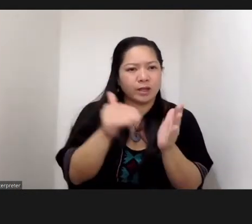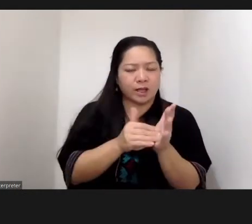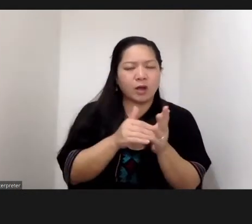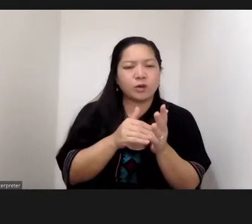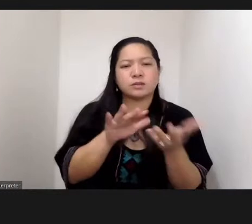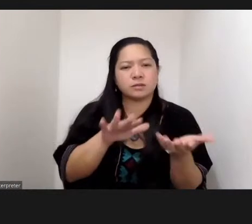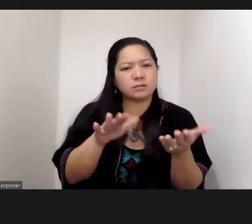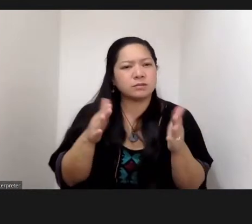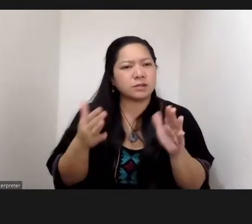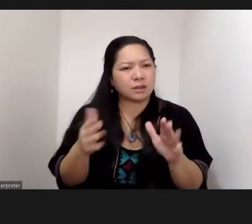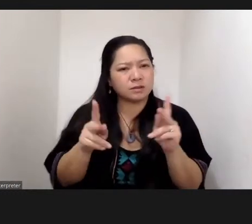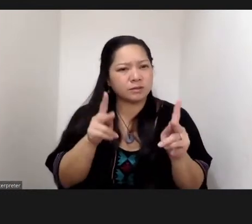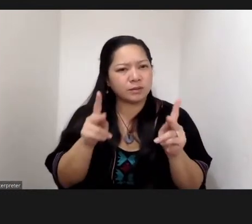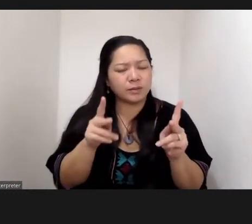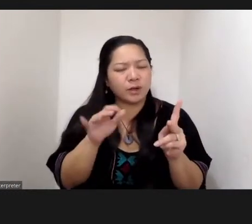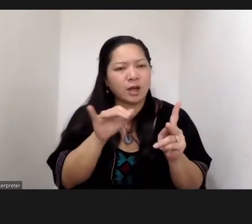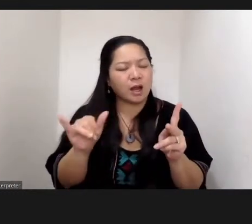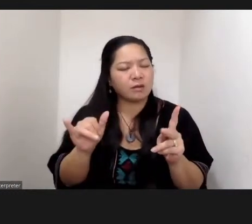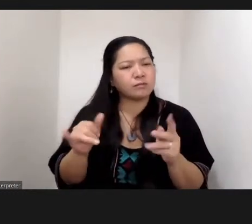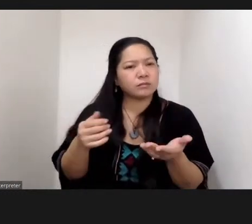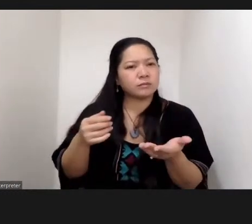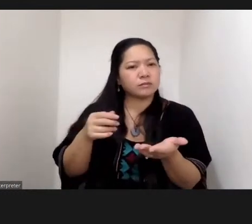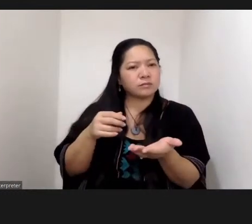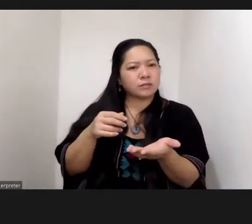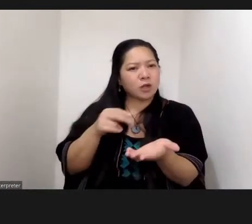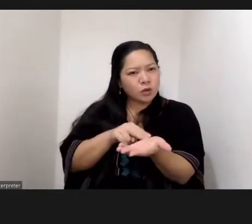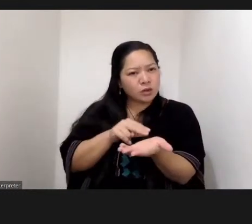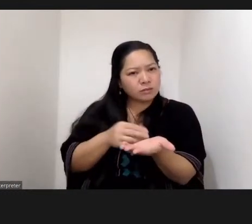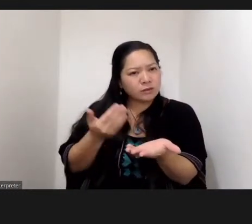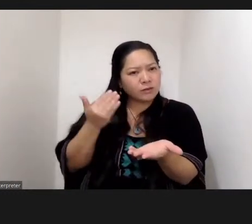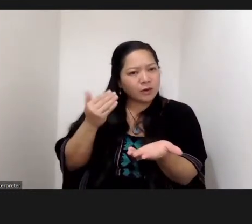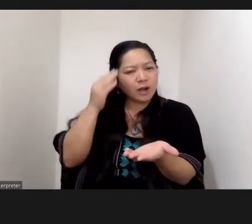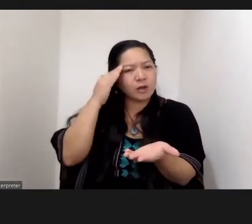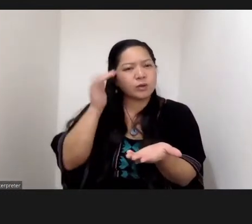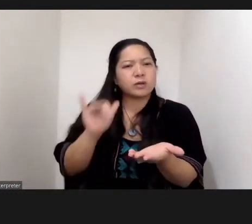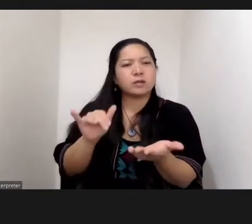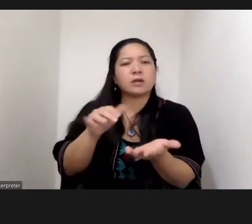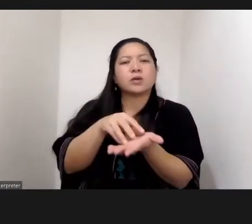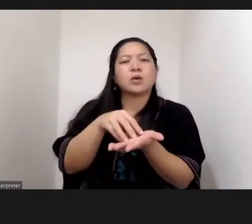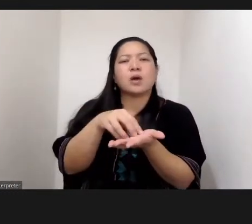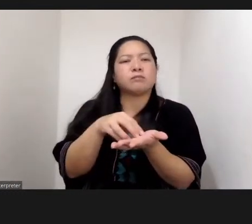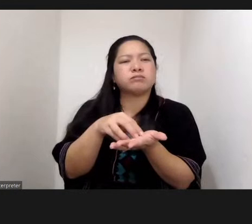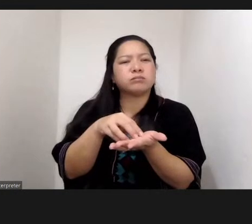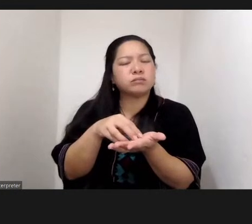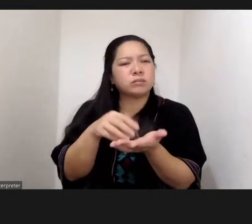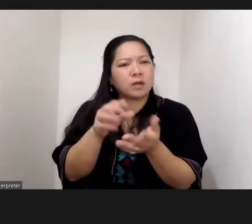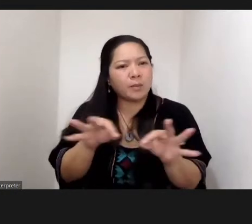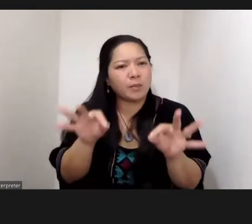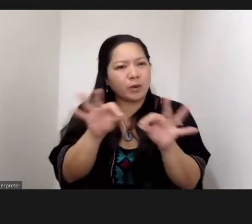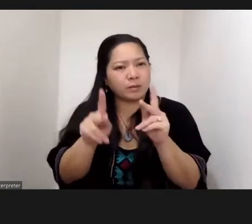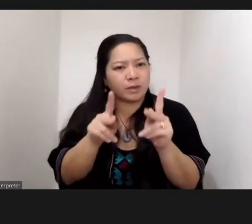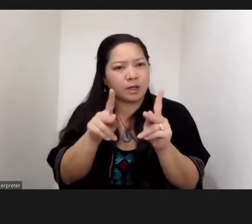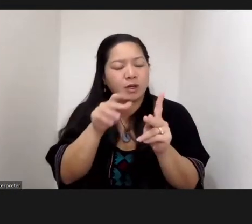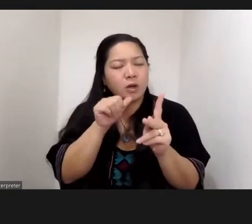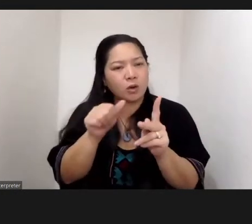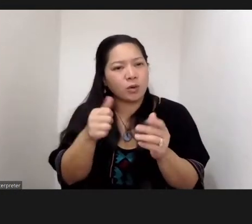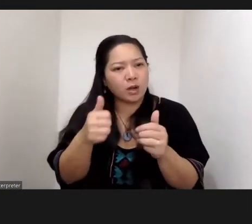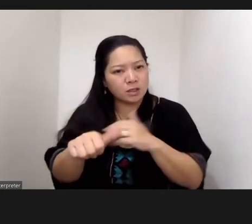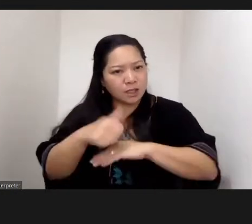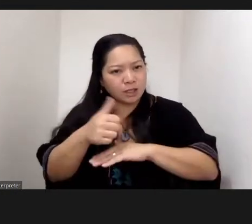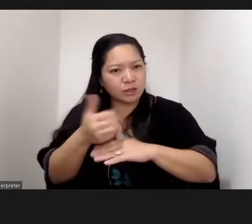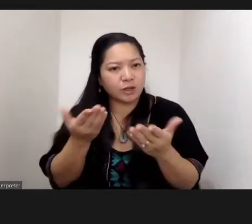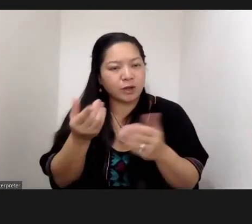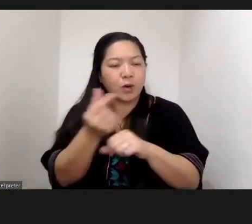lives. As a nurse, I knew the most vulnerable members of our community were most at risk.